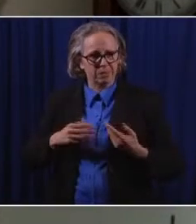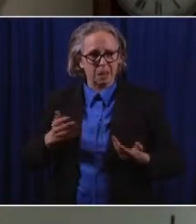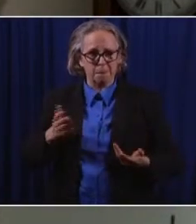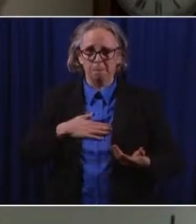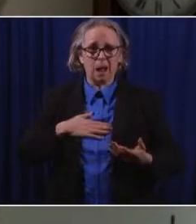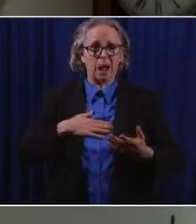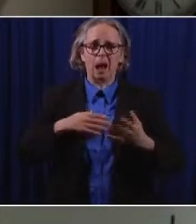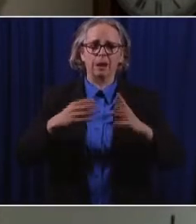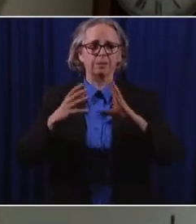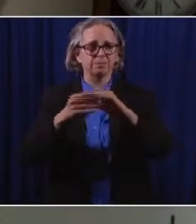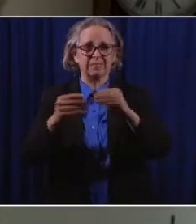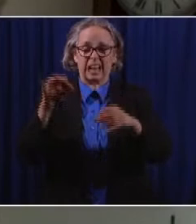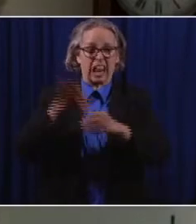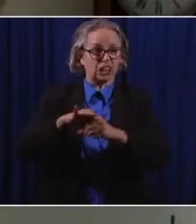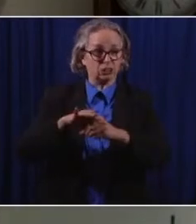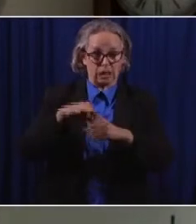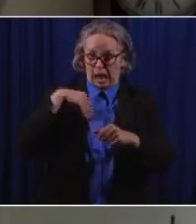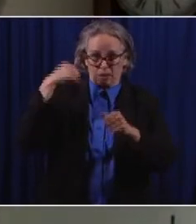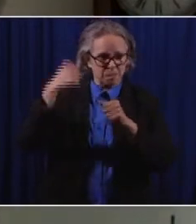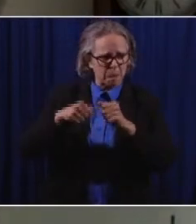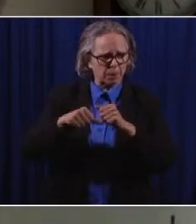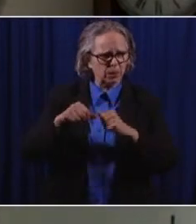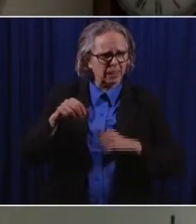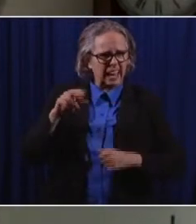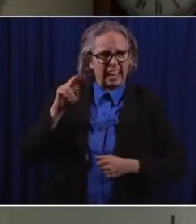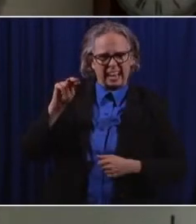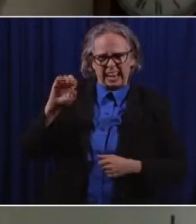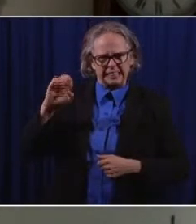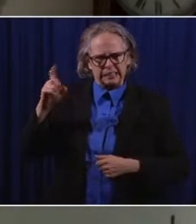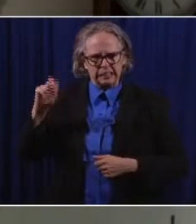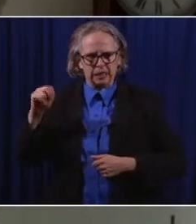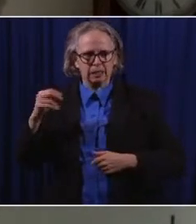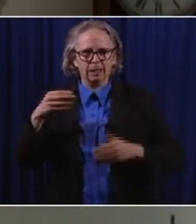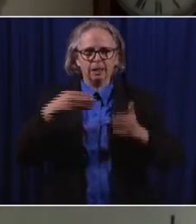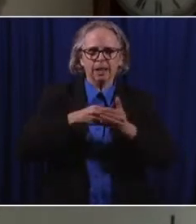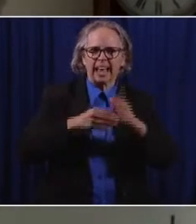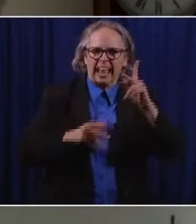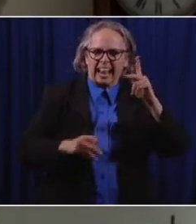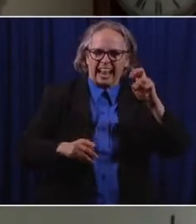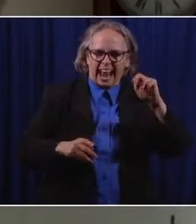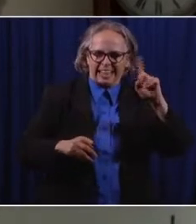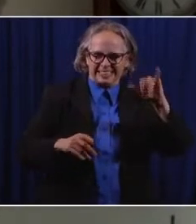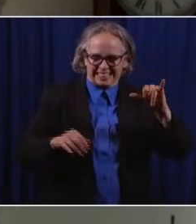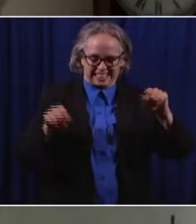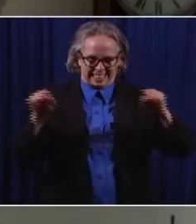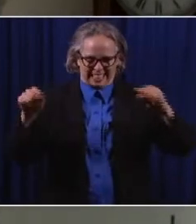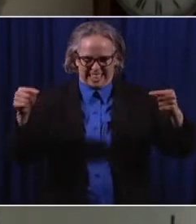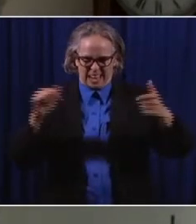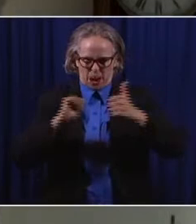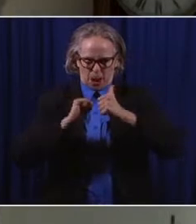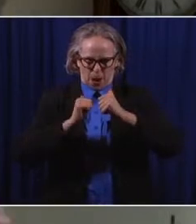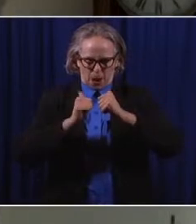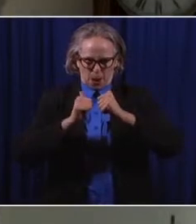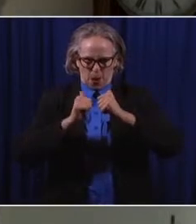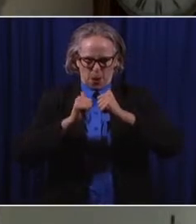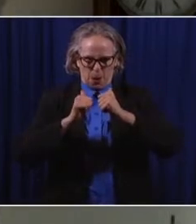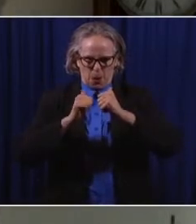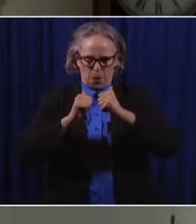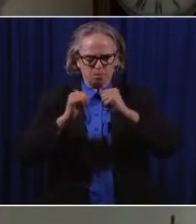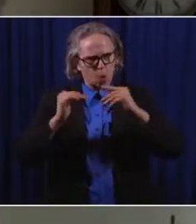Kennedy, and people won Nixon, won Nixon to contest it. Hey, they stole the election from you in Chicago. They did this and